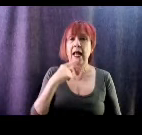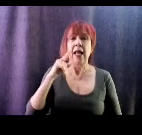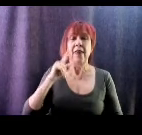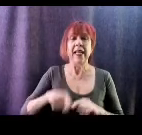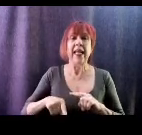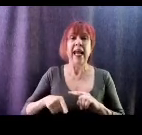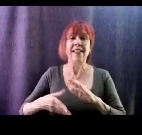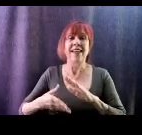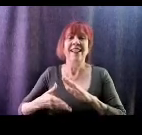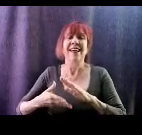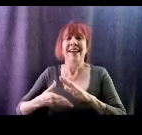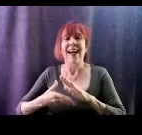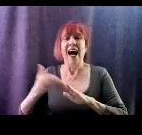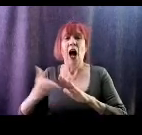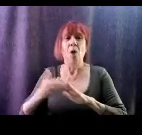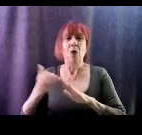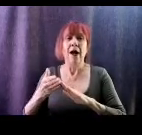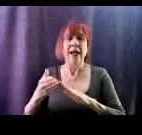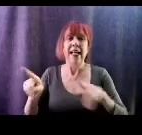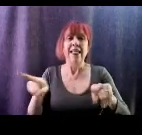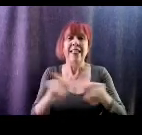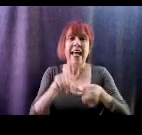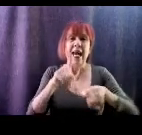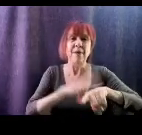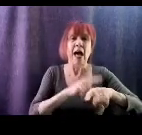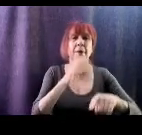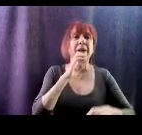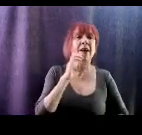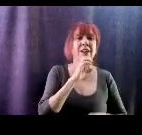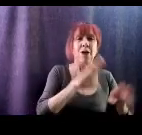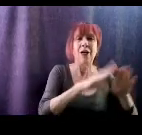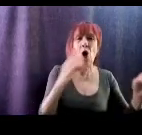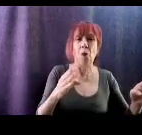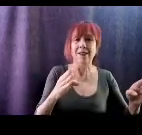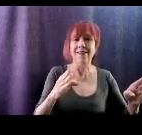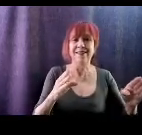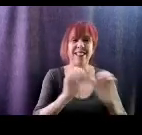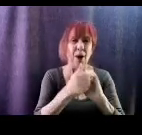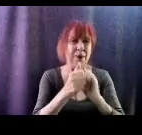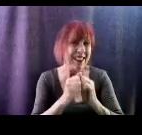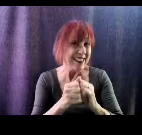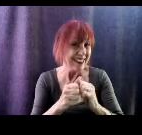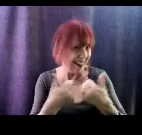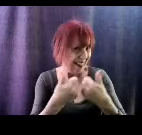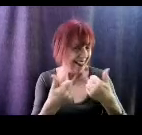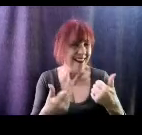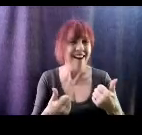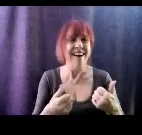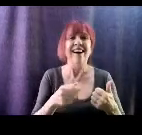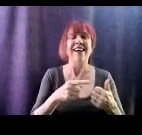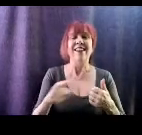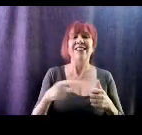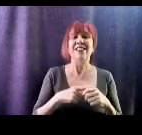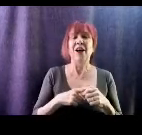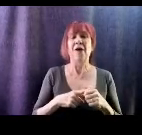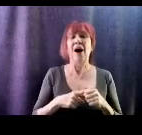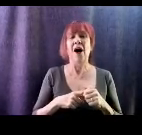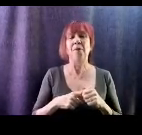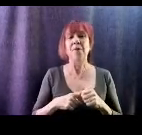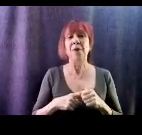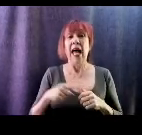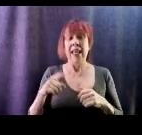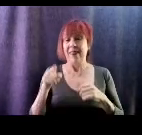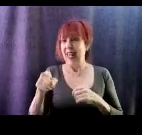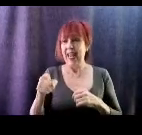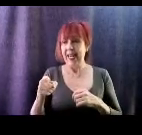same time period that the cafeteria is open. They also have gotten a little bit high tech and actually have an